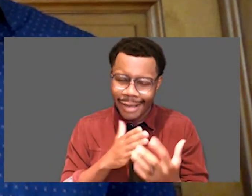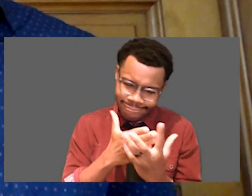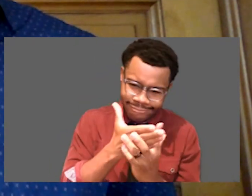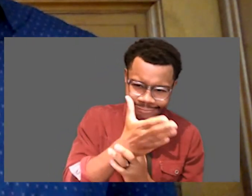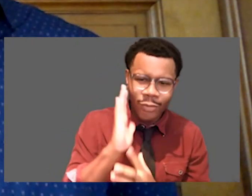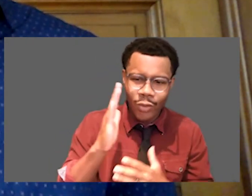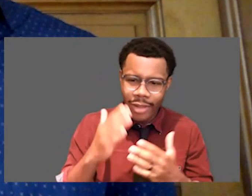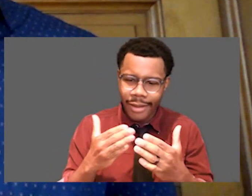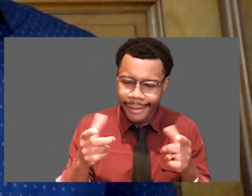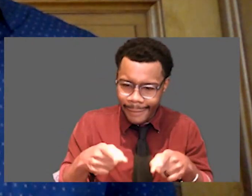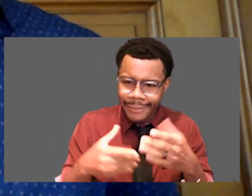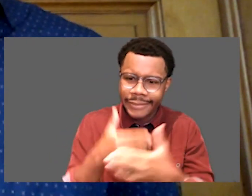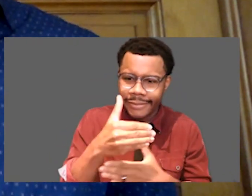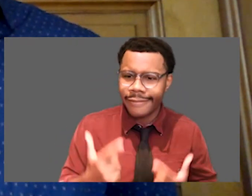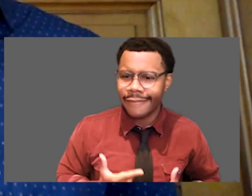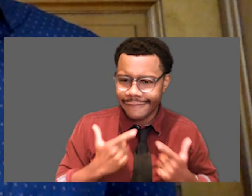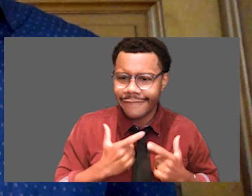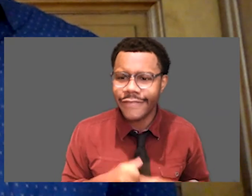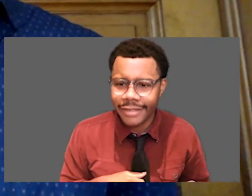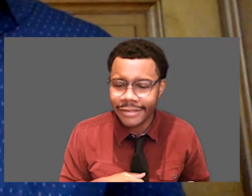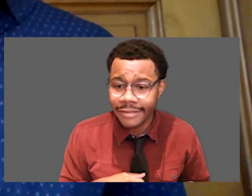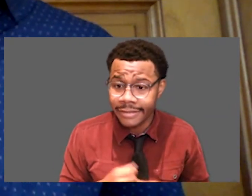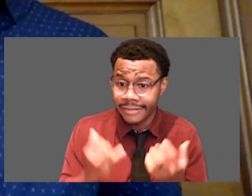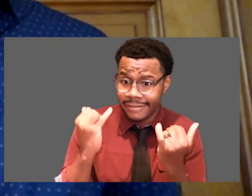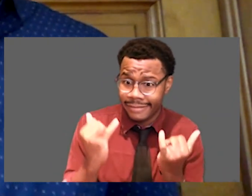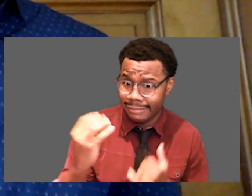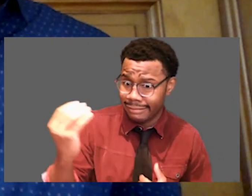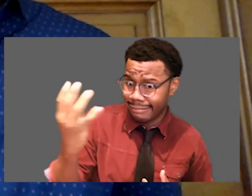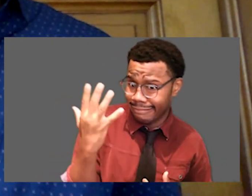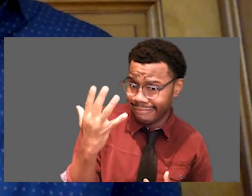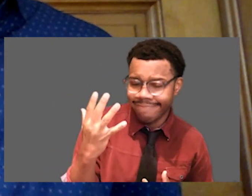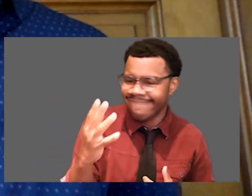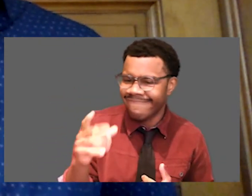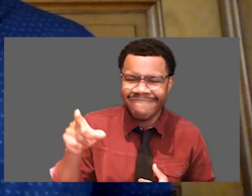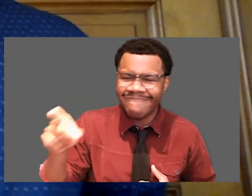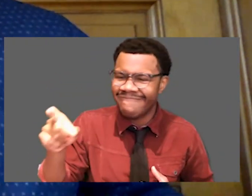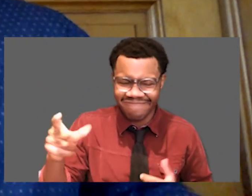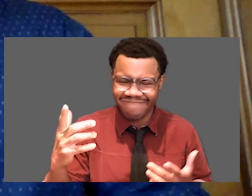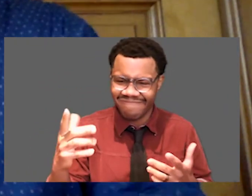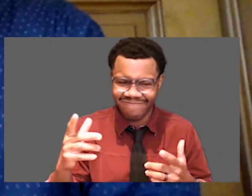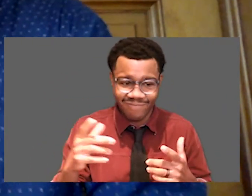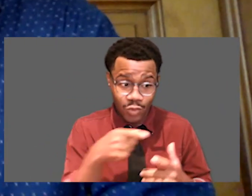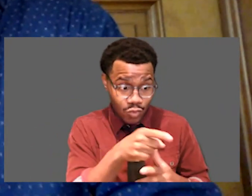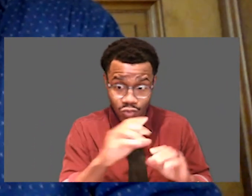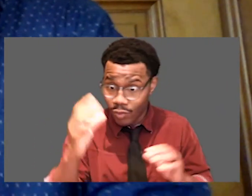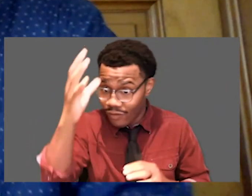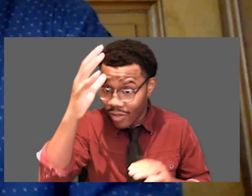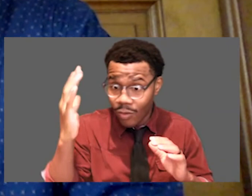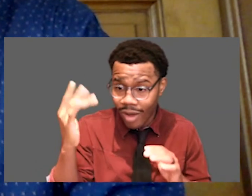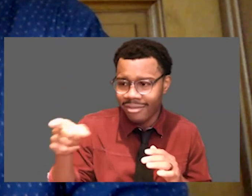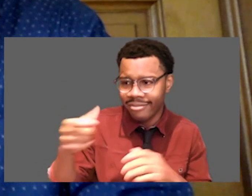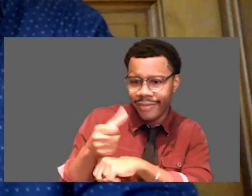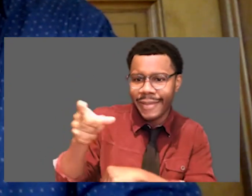life. So instead of telling me now, he makes you fatherless, and we know you got this like a